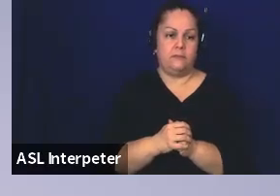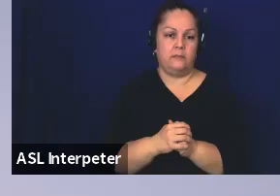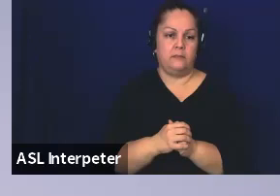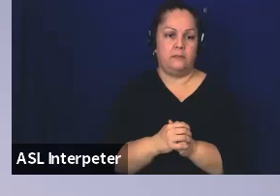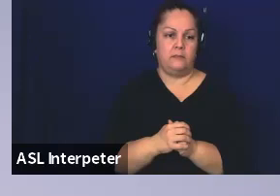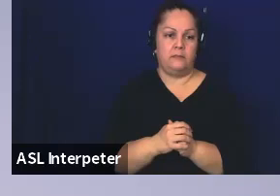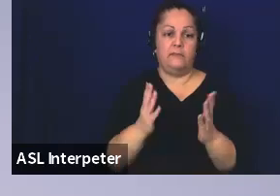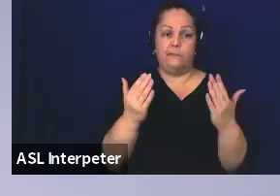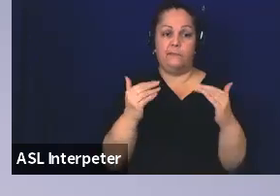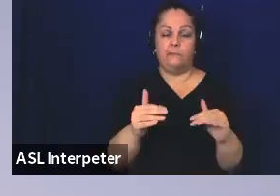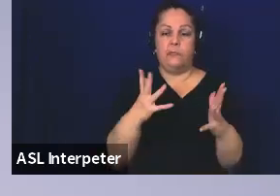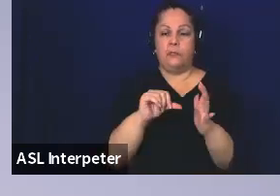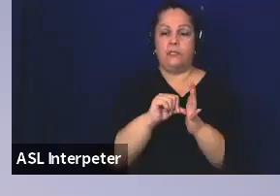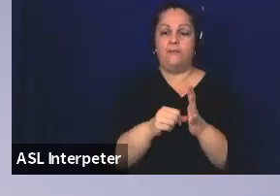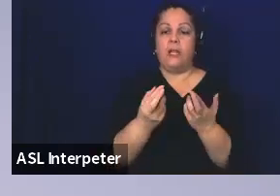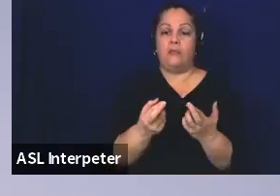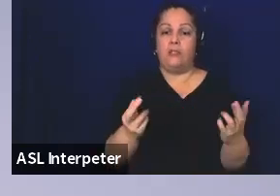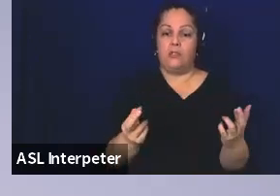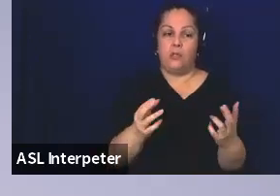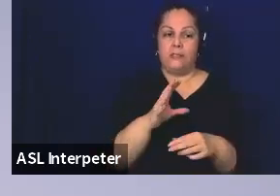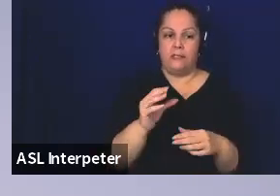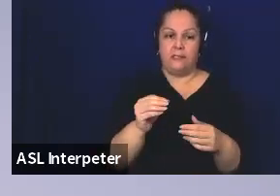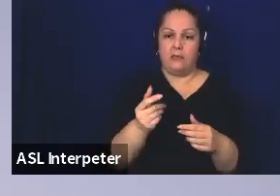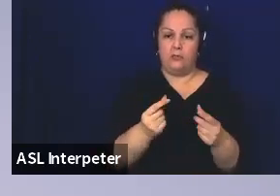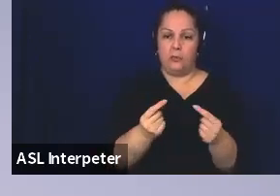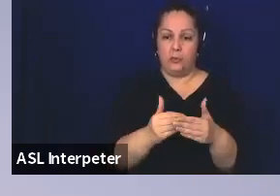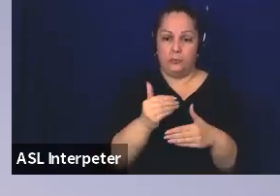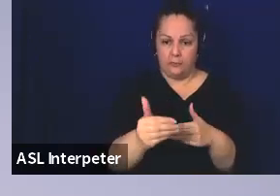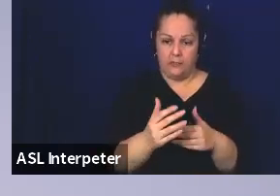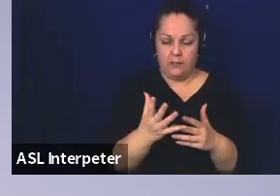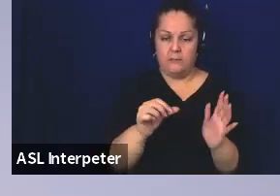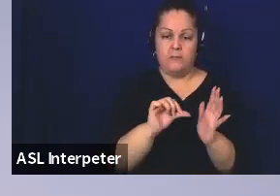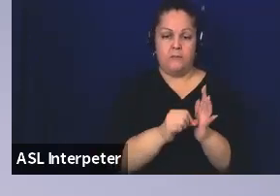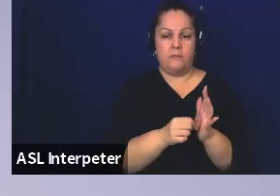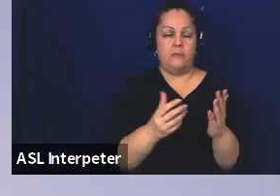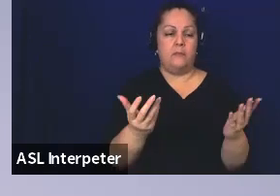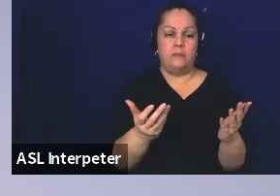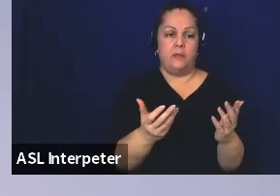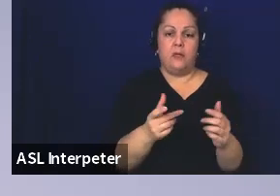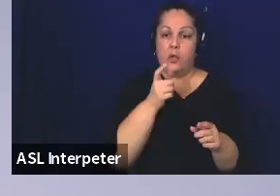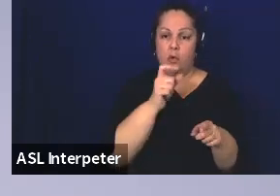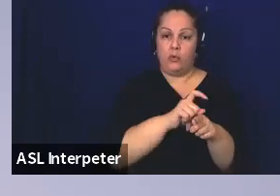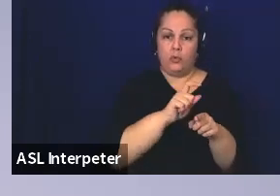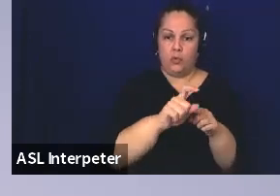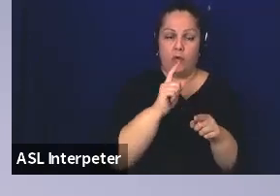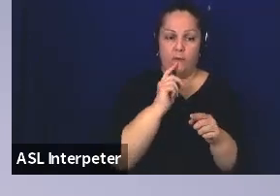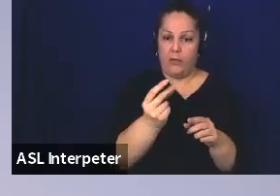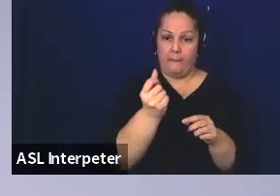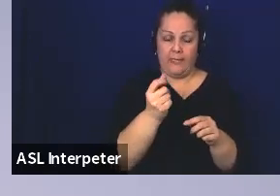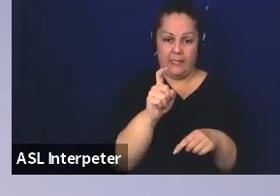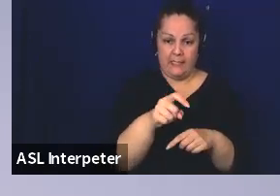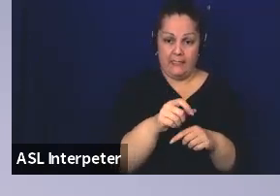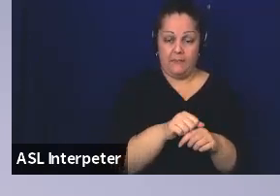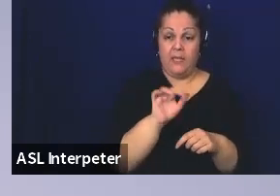Next, we want to highlight resources and next steps. So we want to highlight things like who to call for immediate needs. If